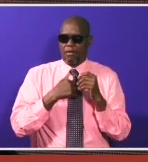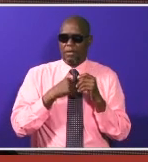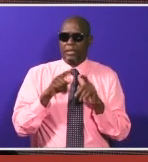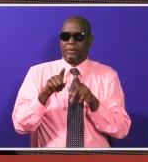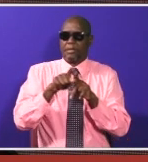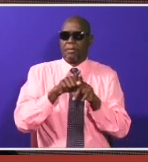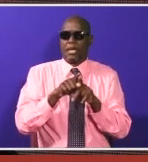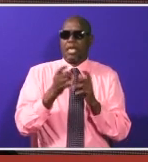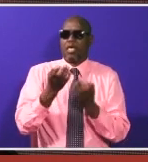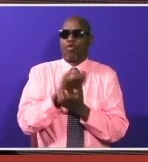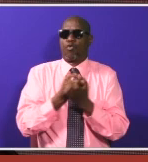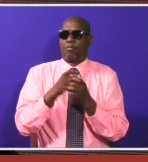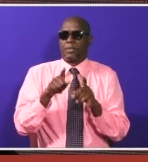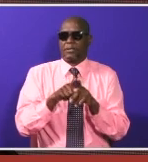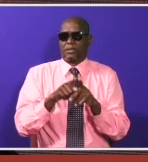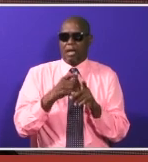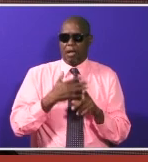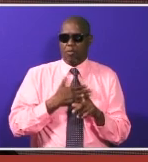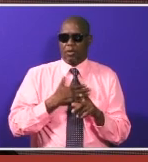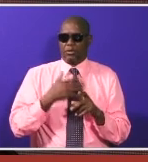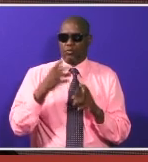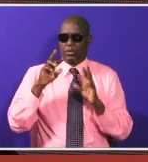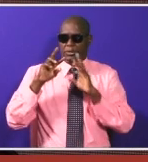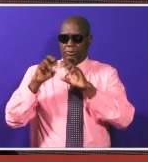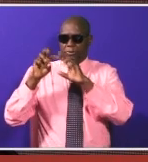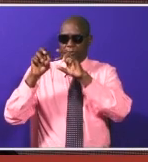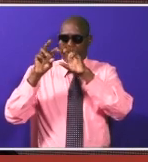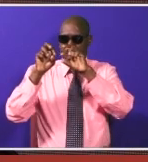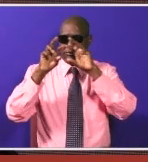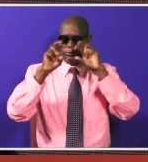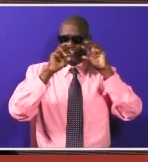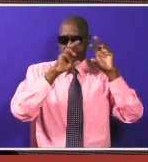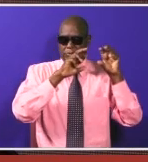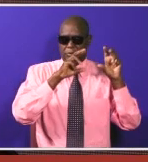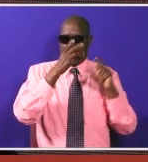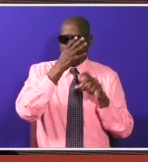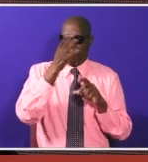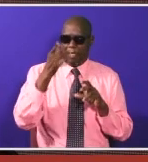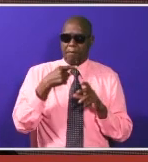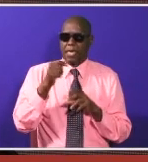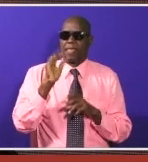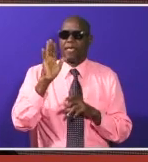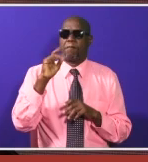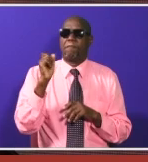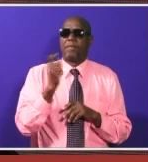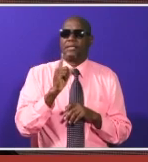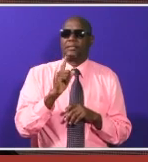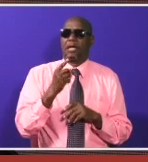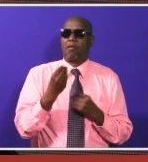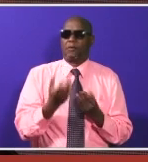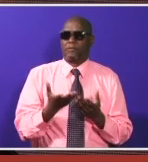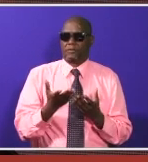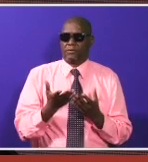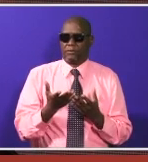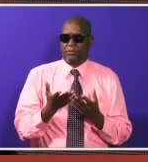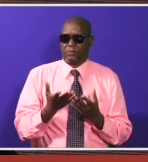ours. We identified how much they are paying their president in those countries. Mm. So we're able to determine the pay of